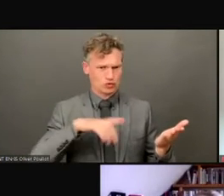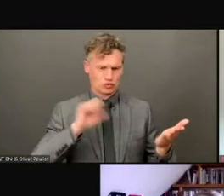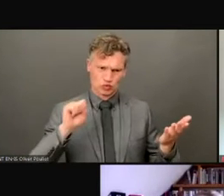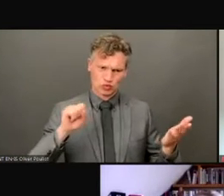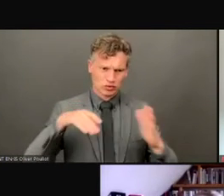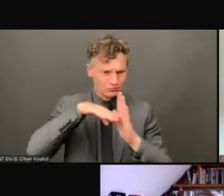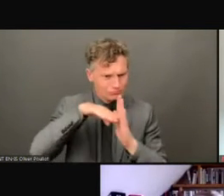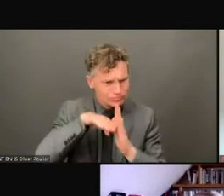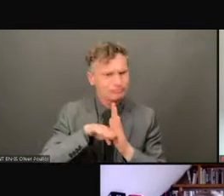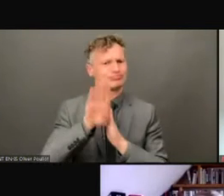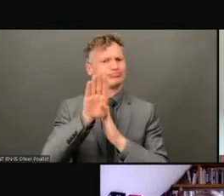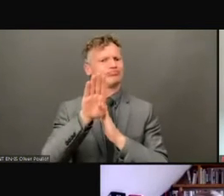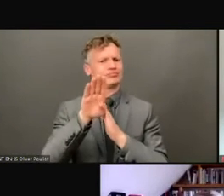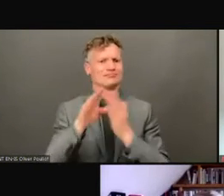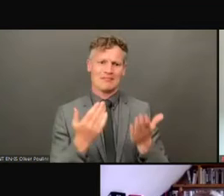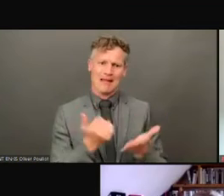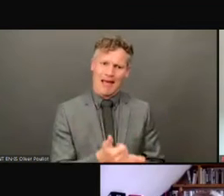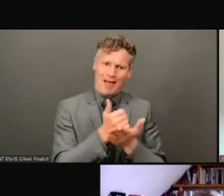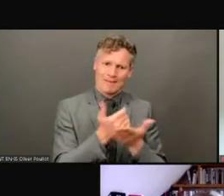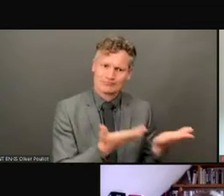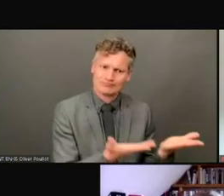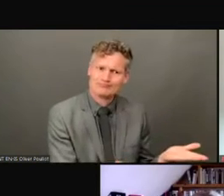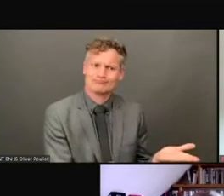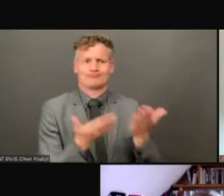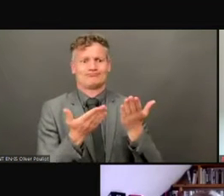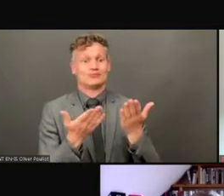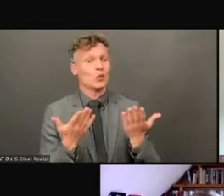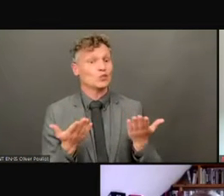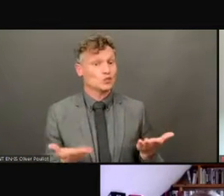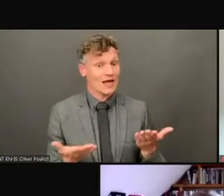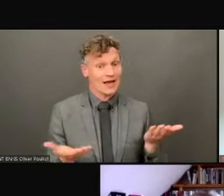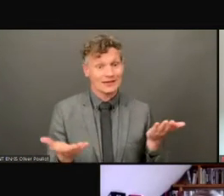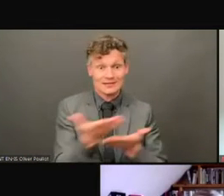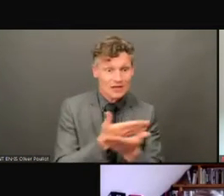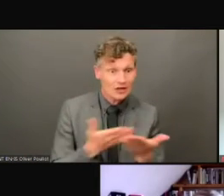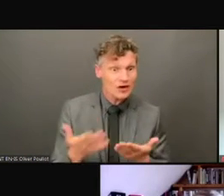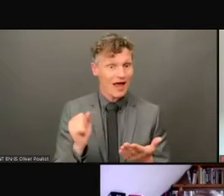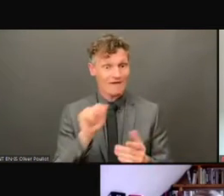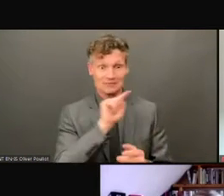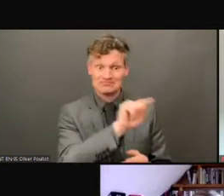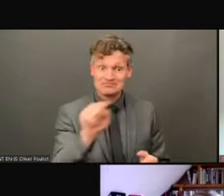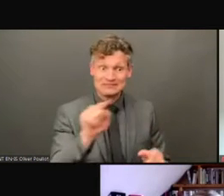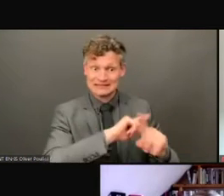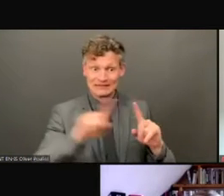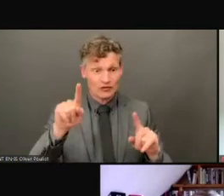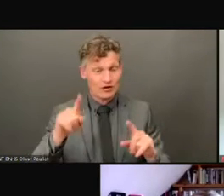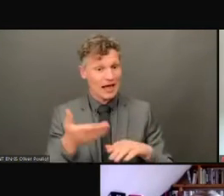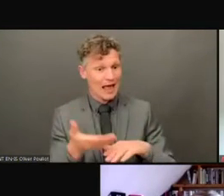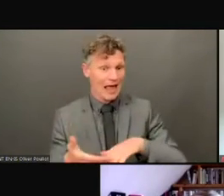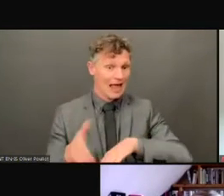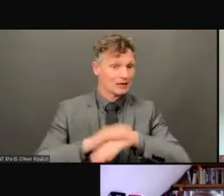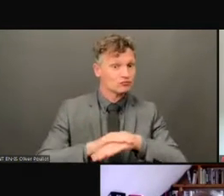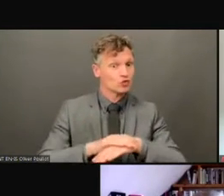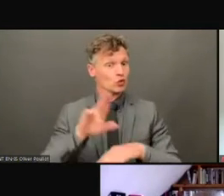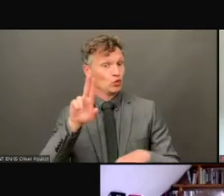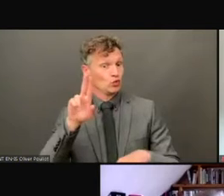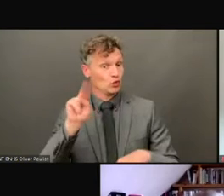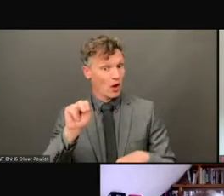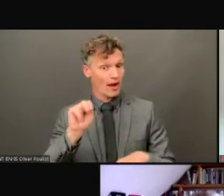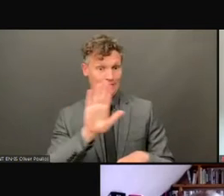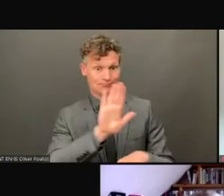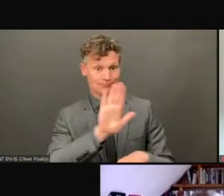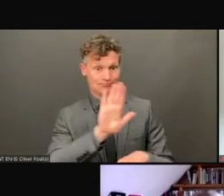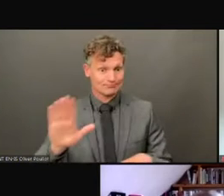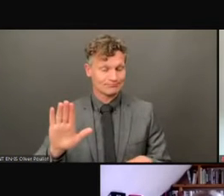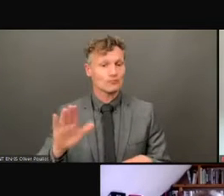to today's discussion with UN independent expert on the enjoyment of all human rights by older persons,